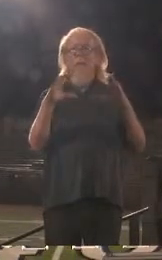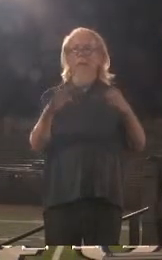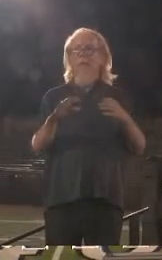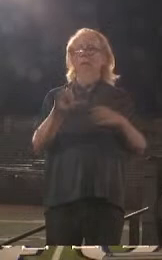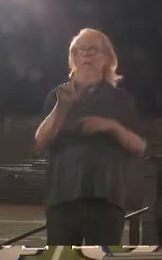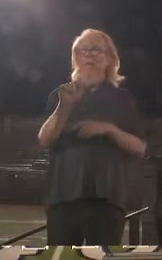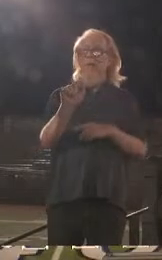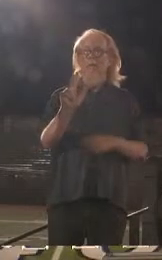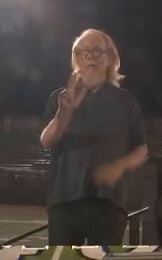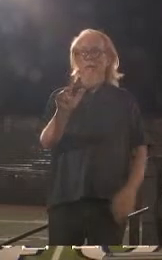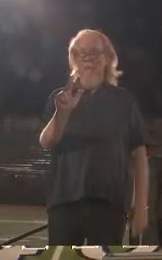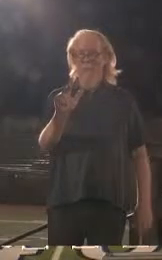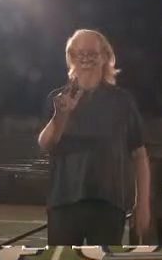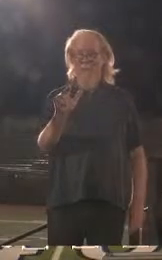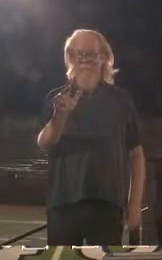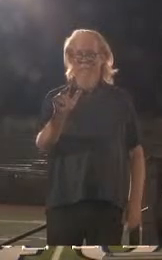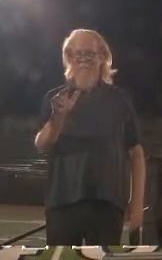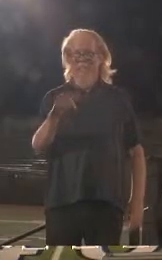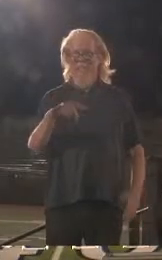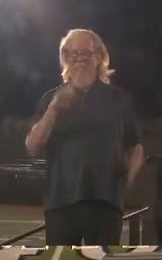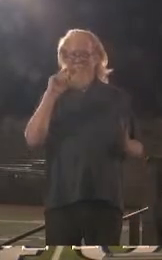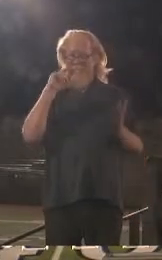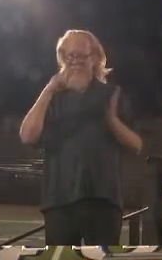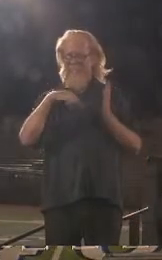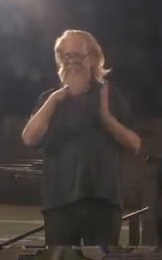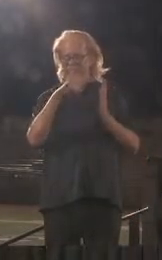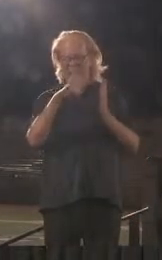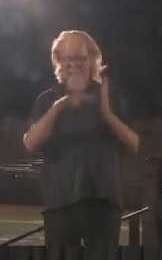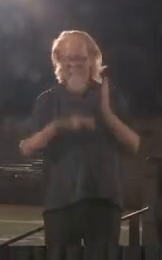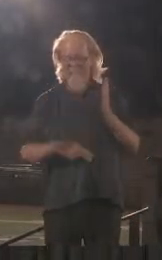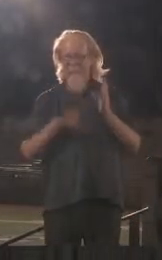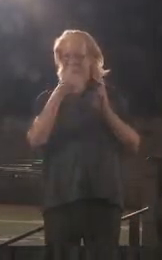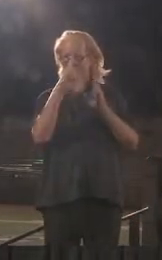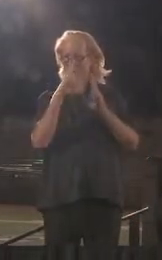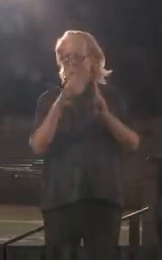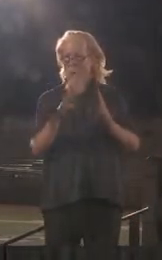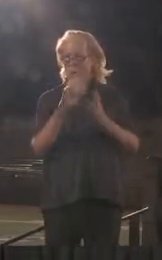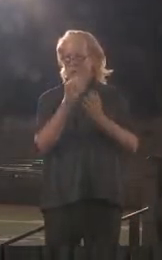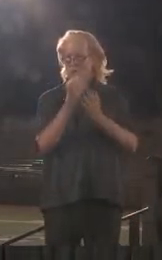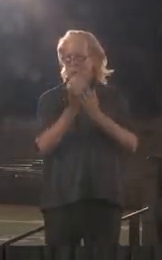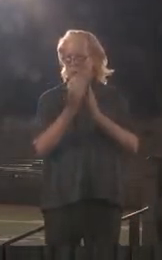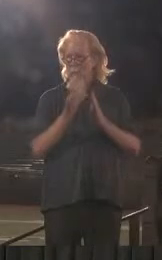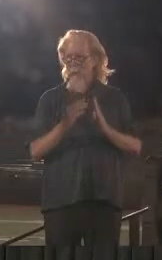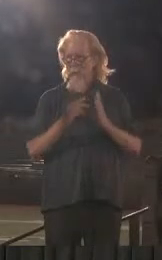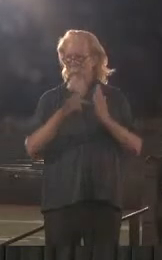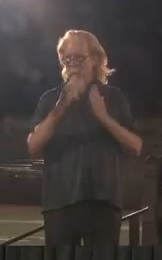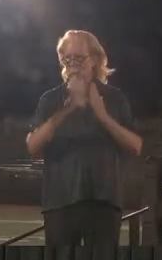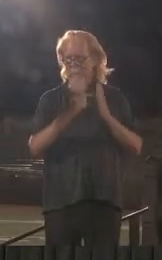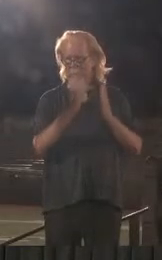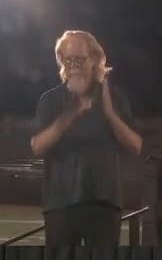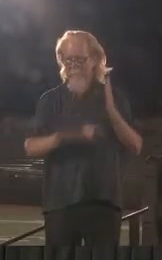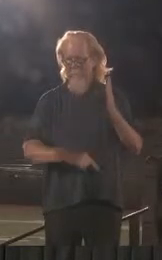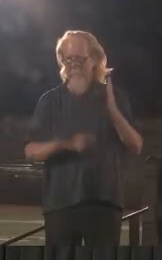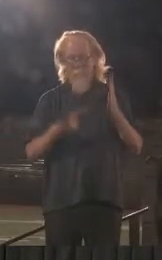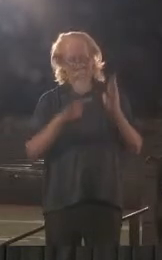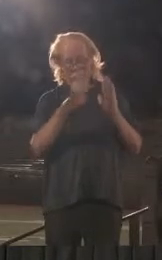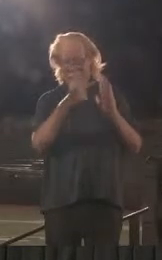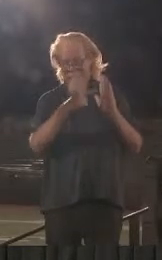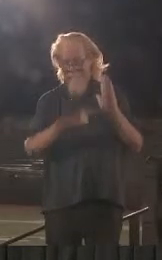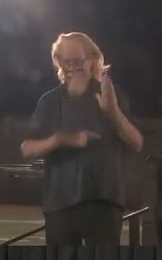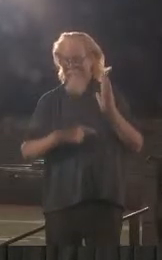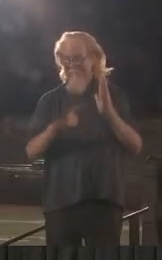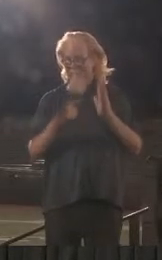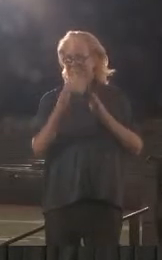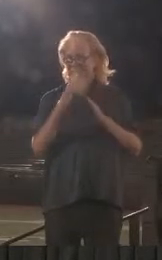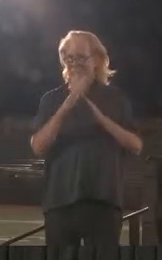2023. I call your attention to the list of honor graduates in the program. These students are the top